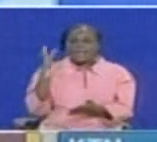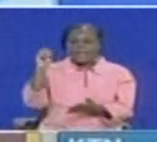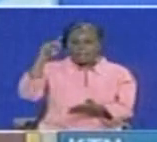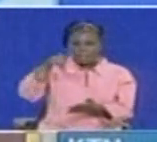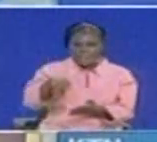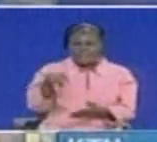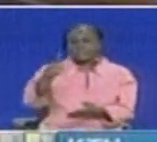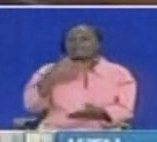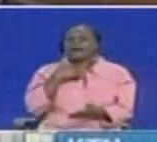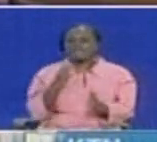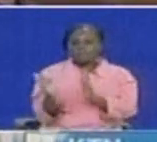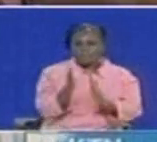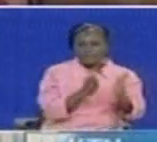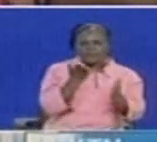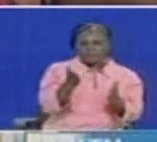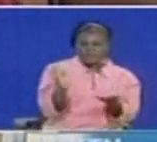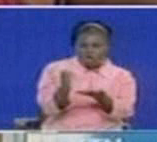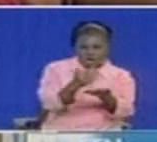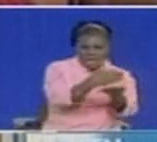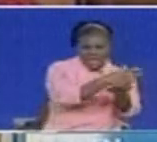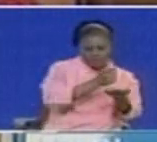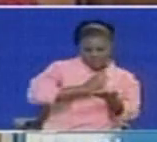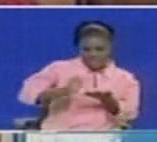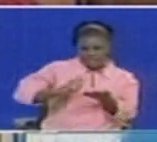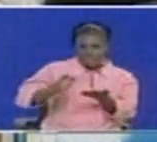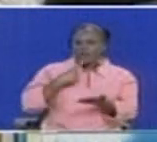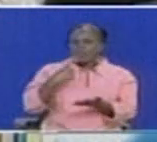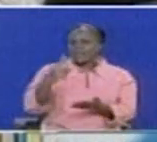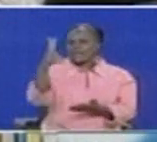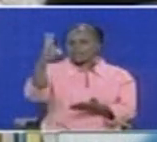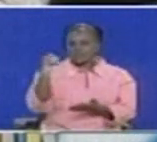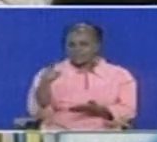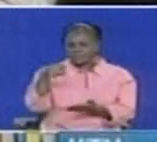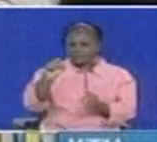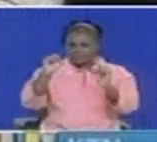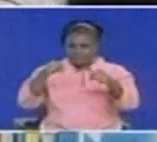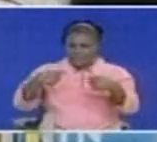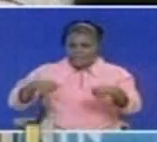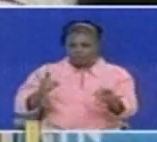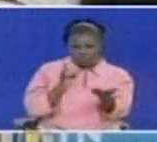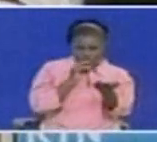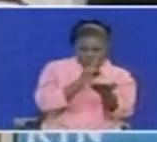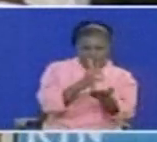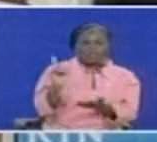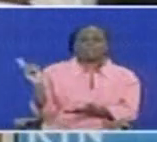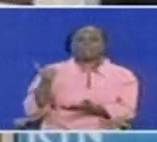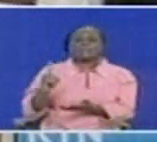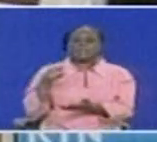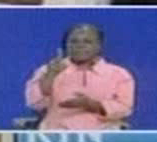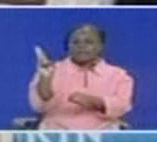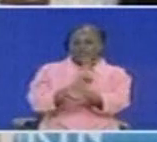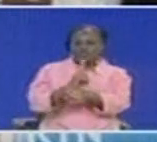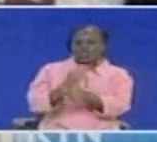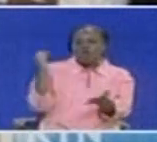Mithika Linturi say that they've now collected nearly 120 signatures that are backing the move. They accuse Anwai Guru of abusing